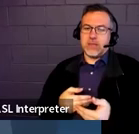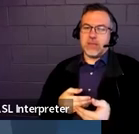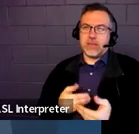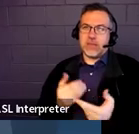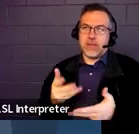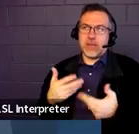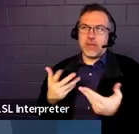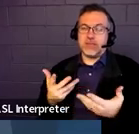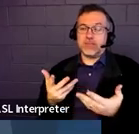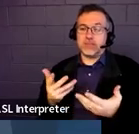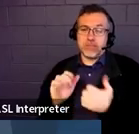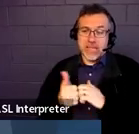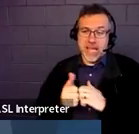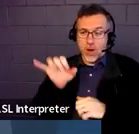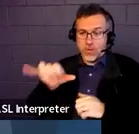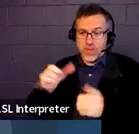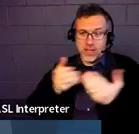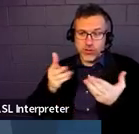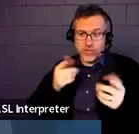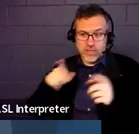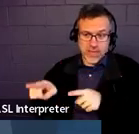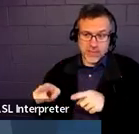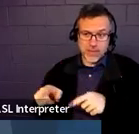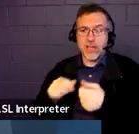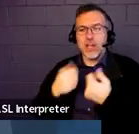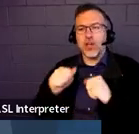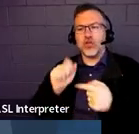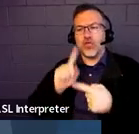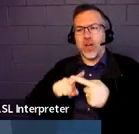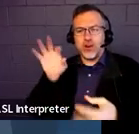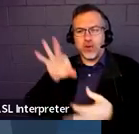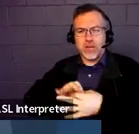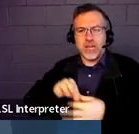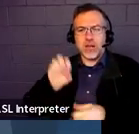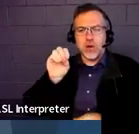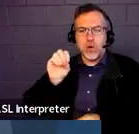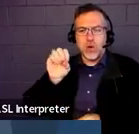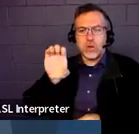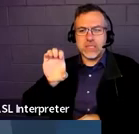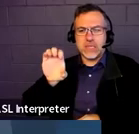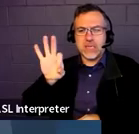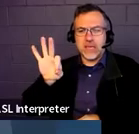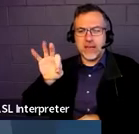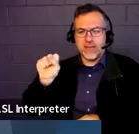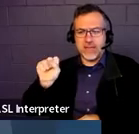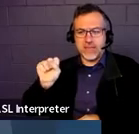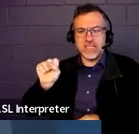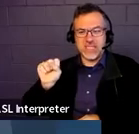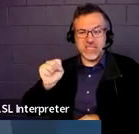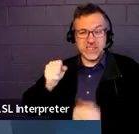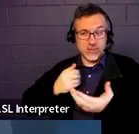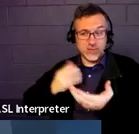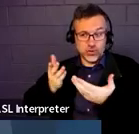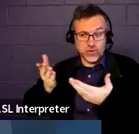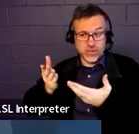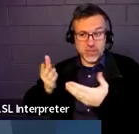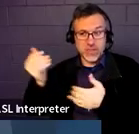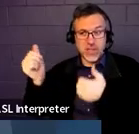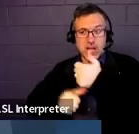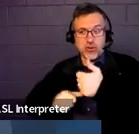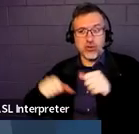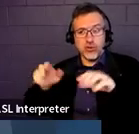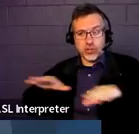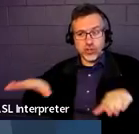services is. So trying to connect your OCFS, the services that he had under child